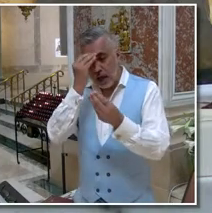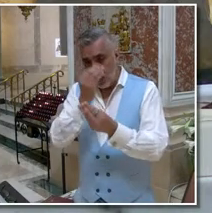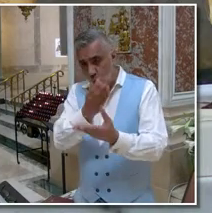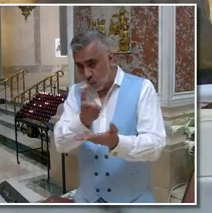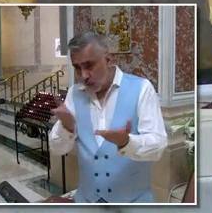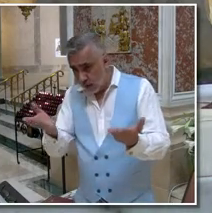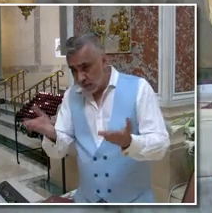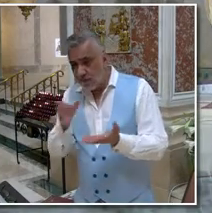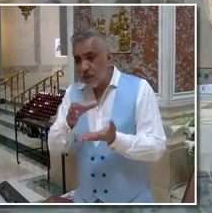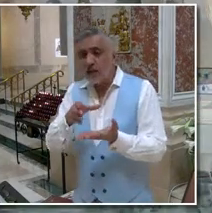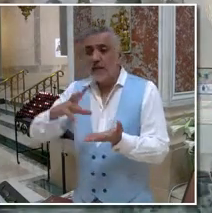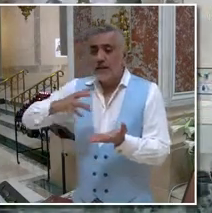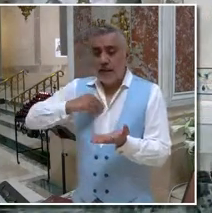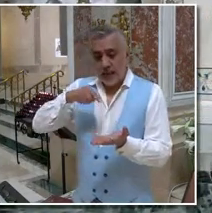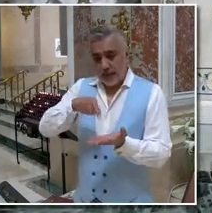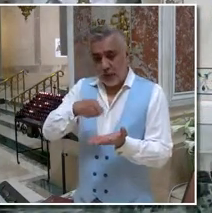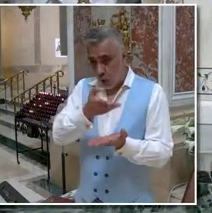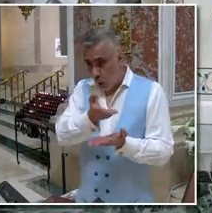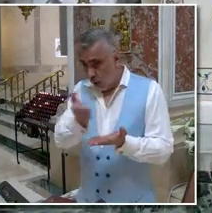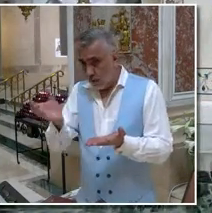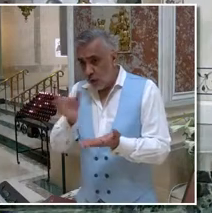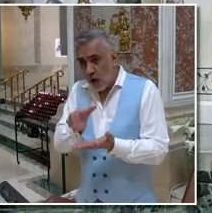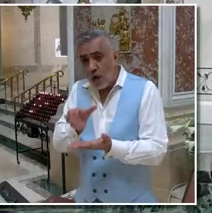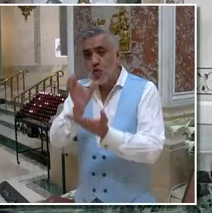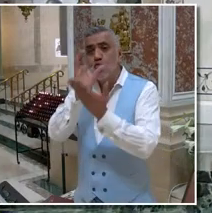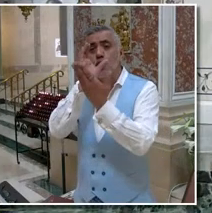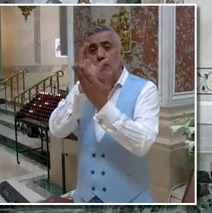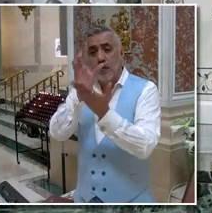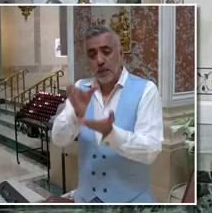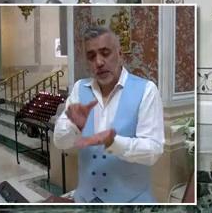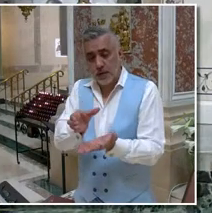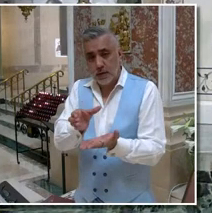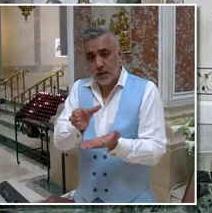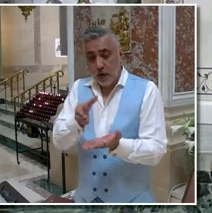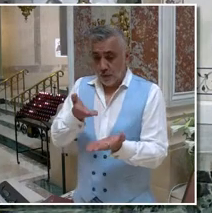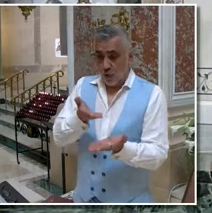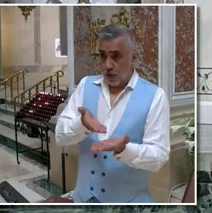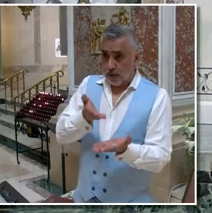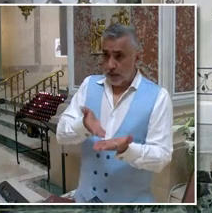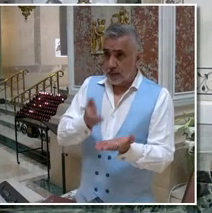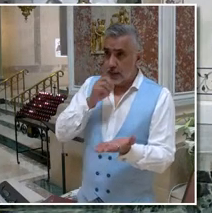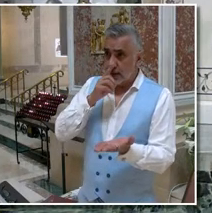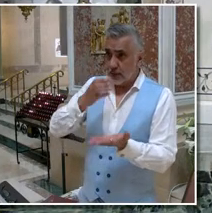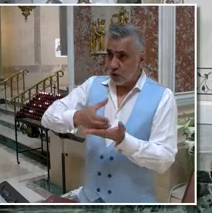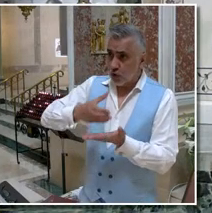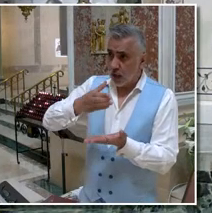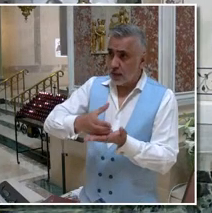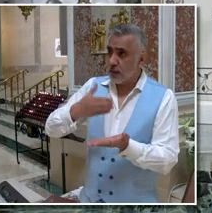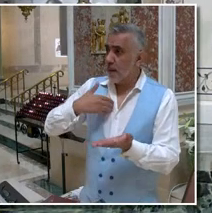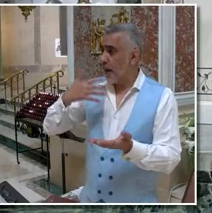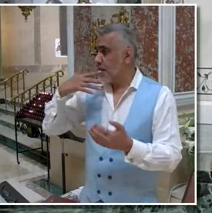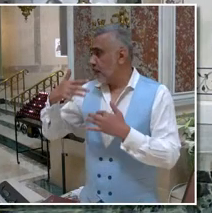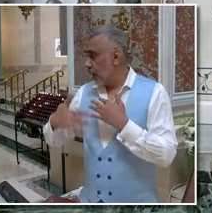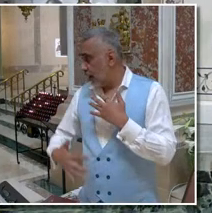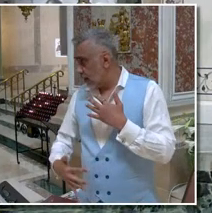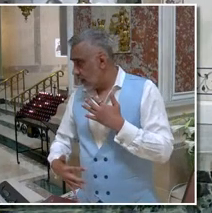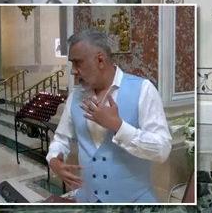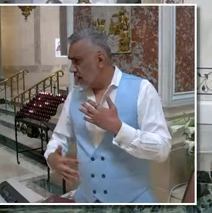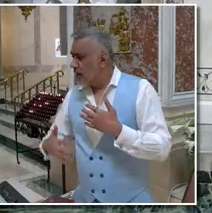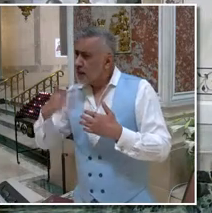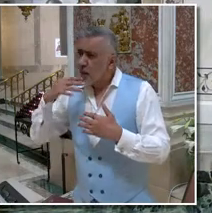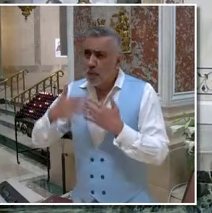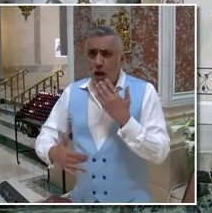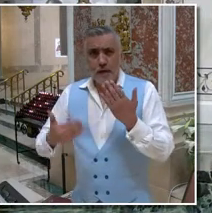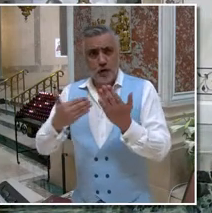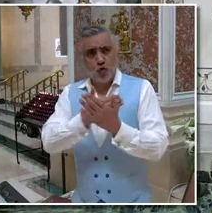saying, "Take this, all of you, and drink from it, for this is the chalice of my blood, the